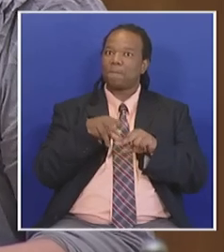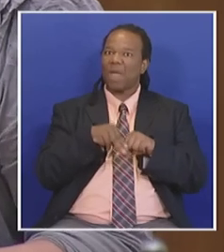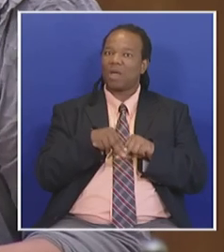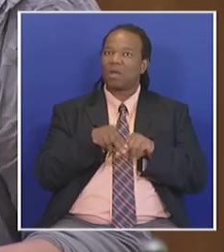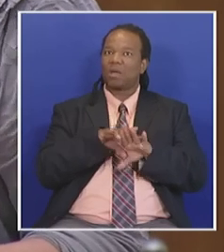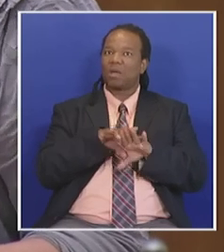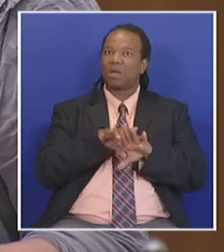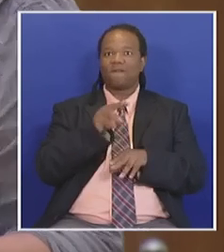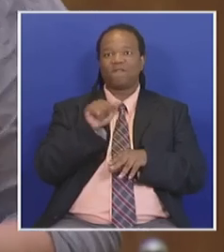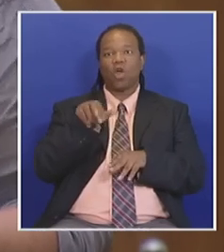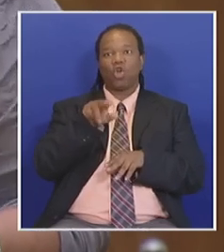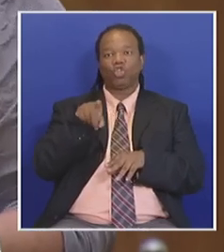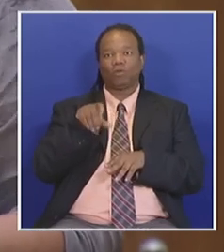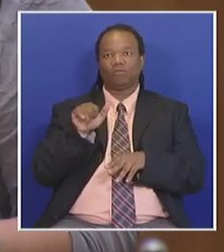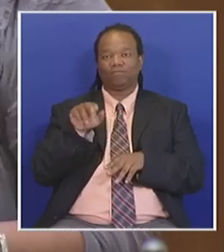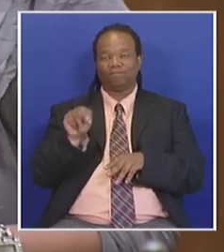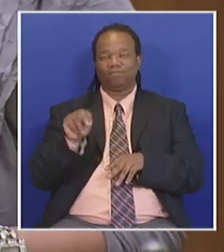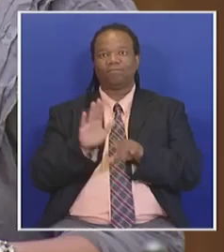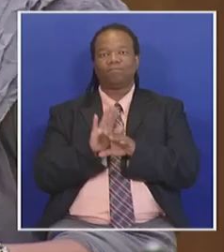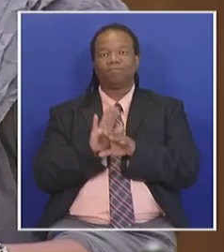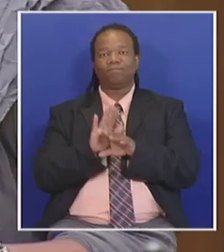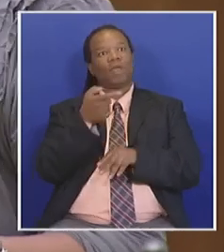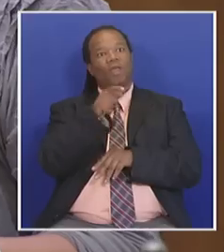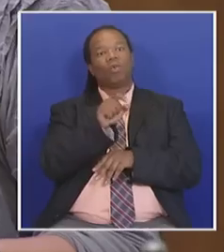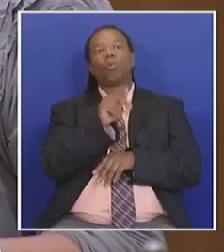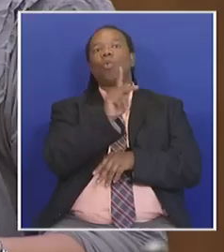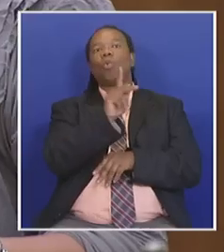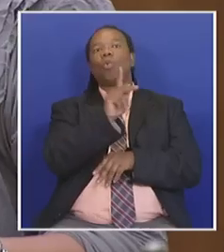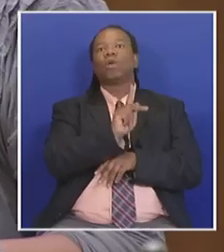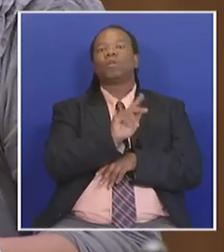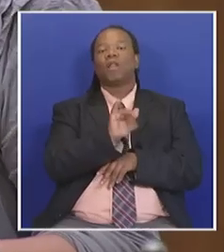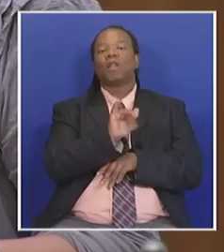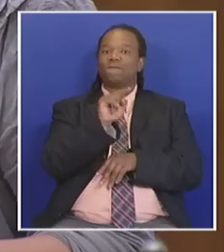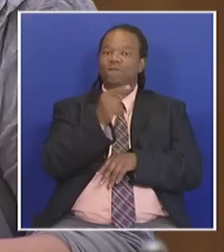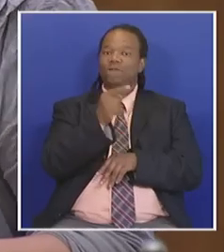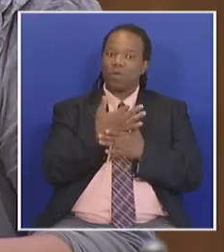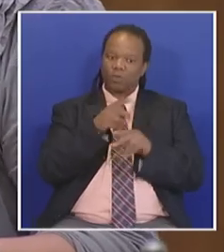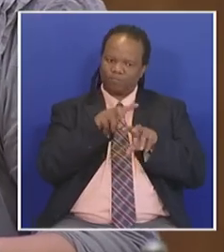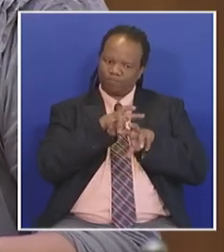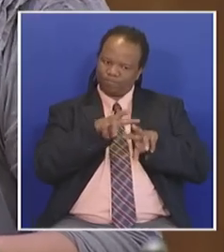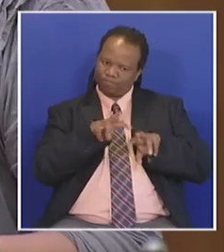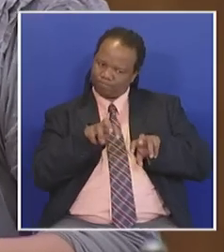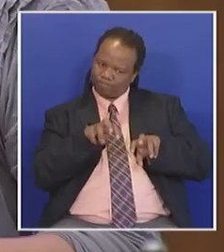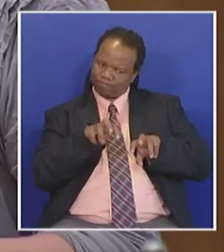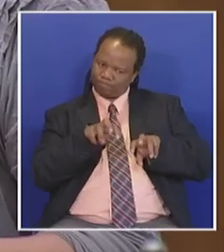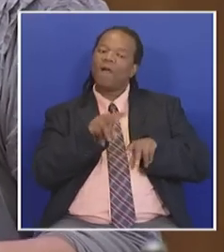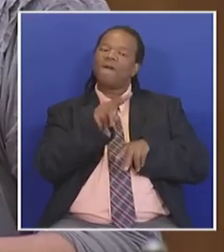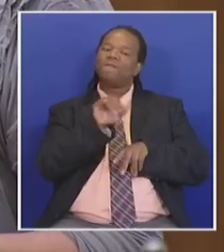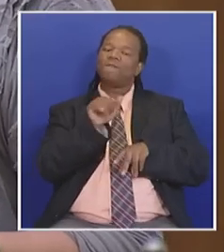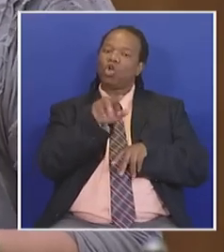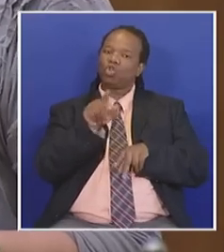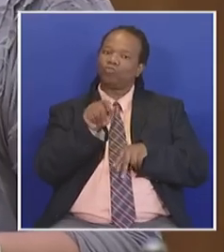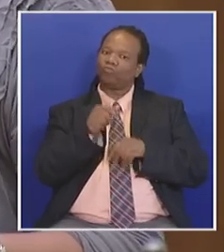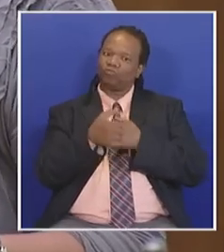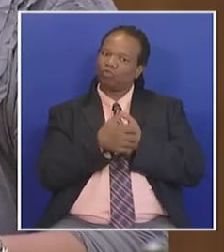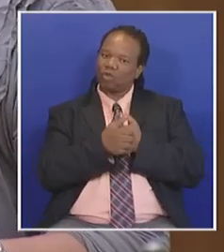where young girls undergo virginity testing to qualify for funding for higher education, with an emphasis